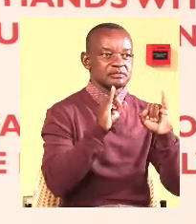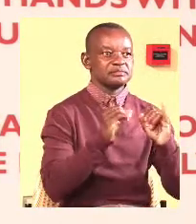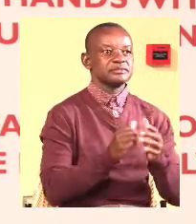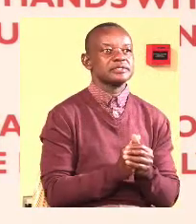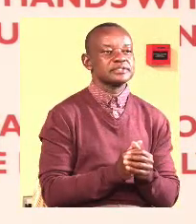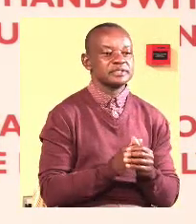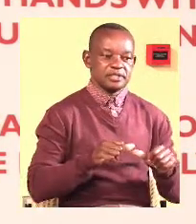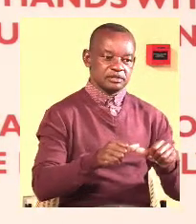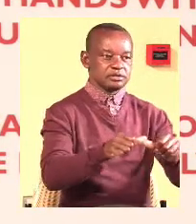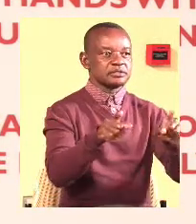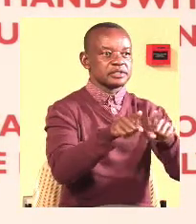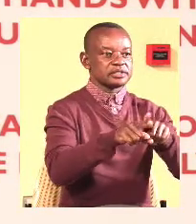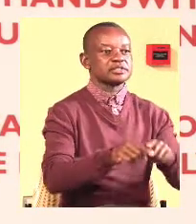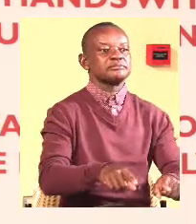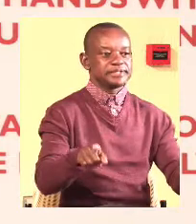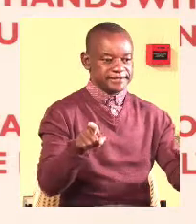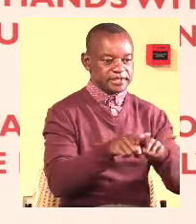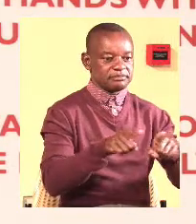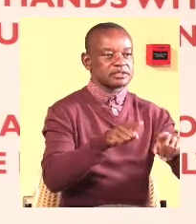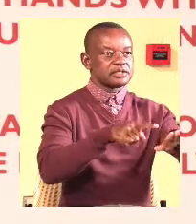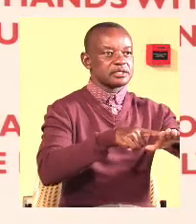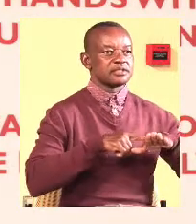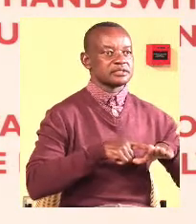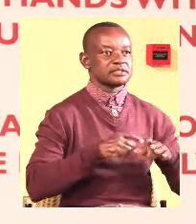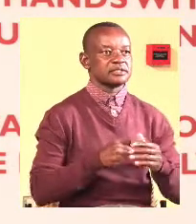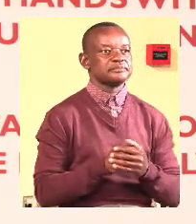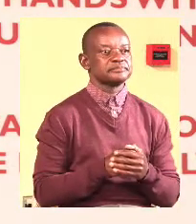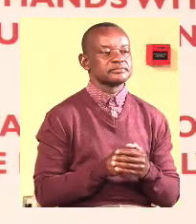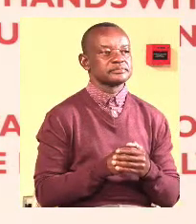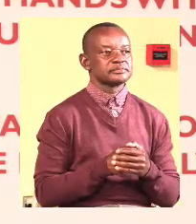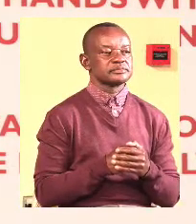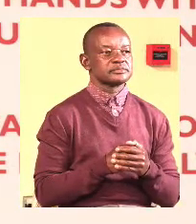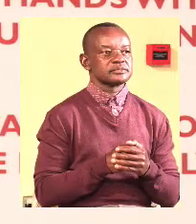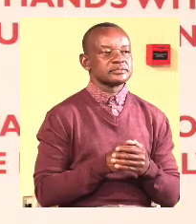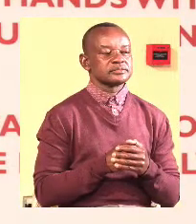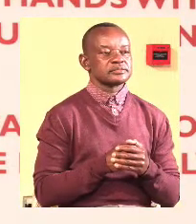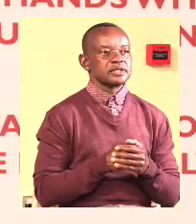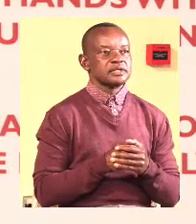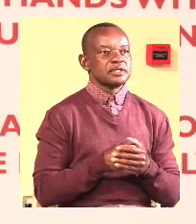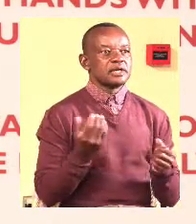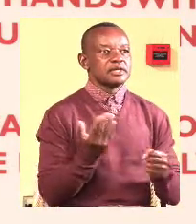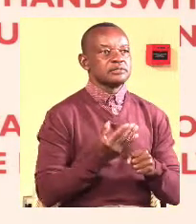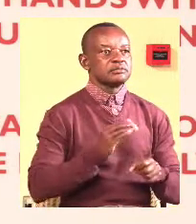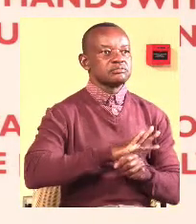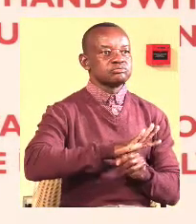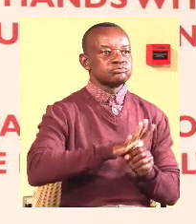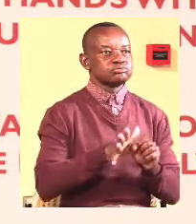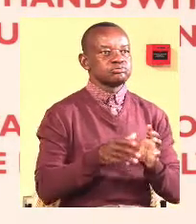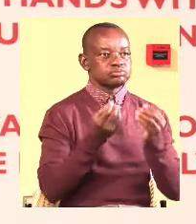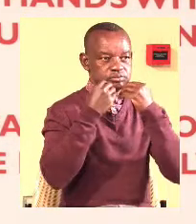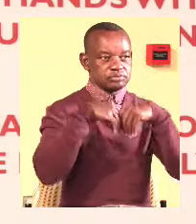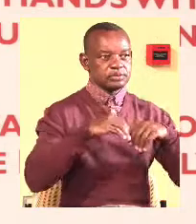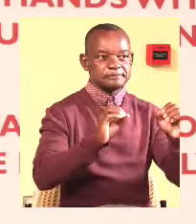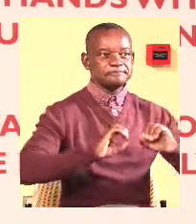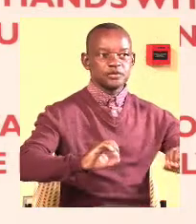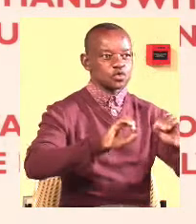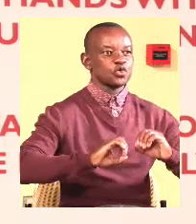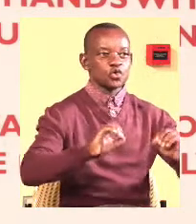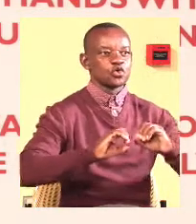as yesterday. We don't have new confirmed cases, and for us as a